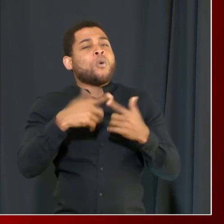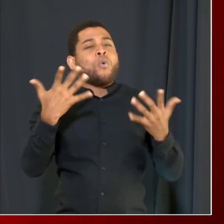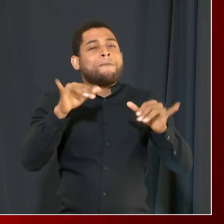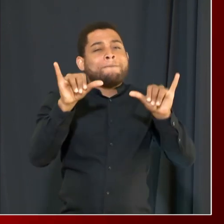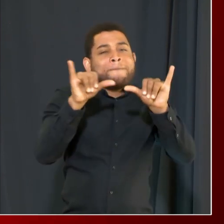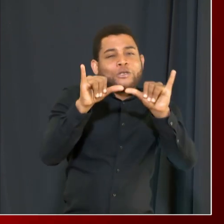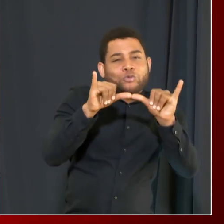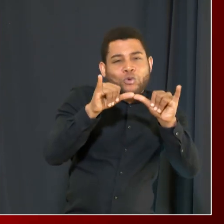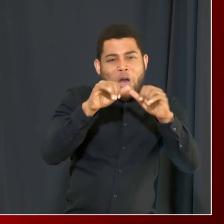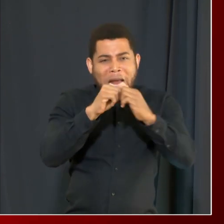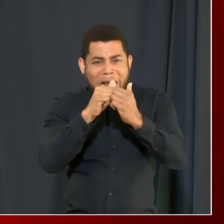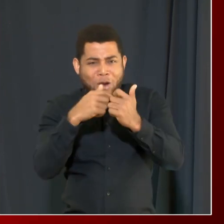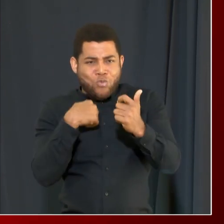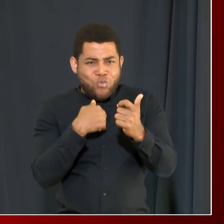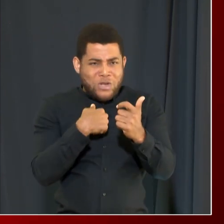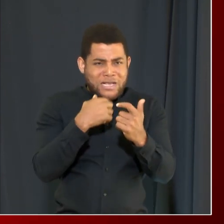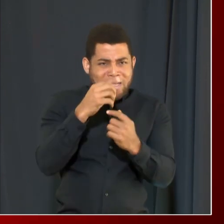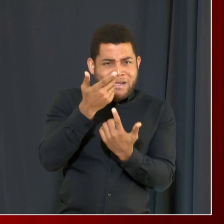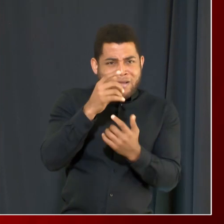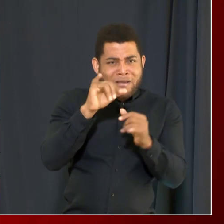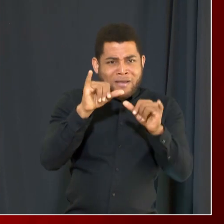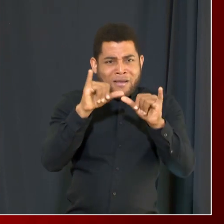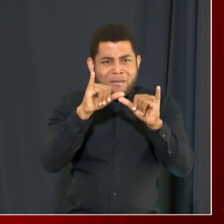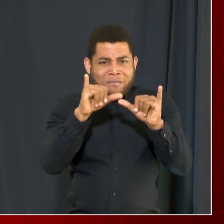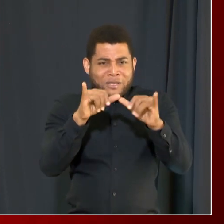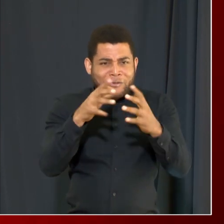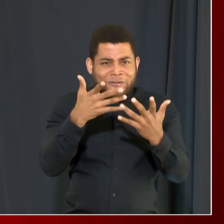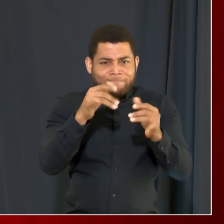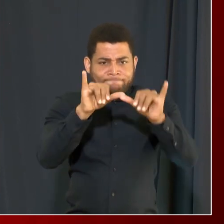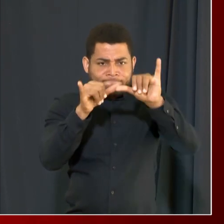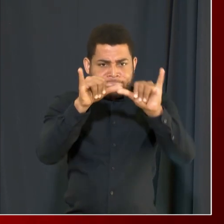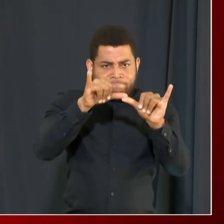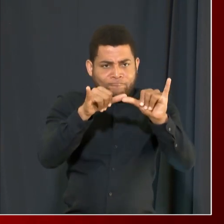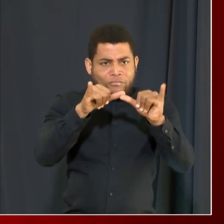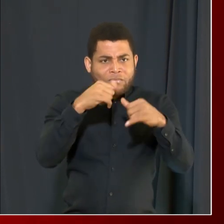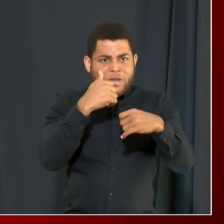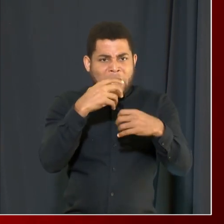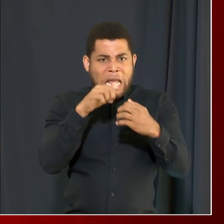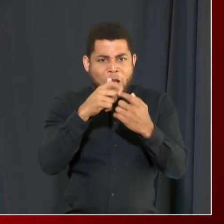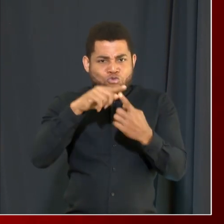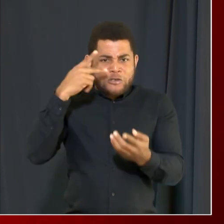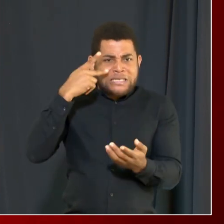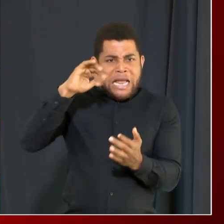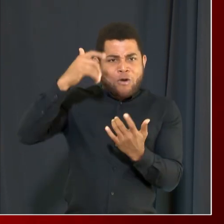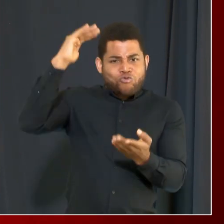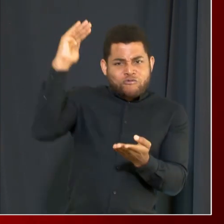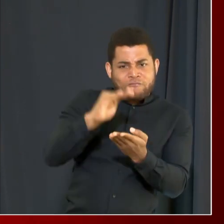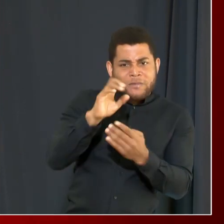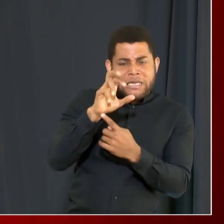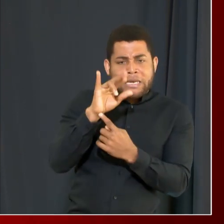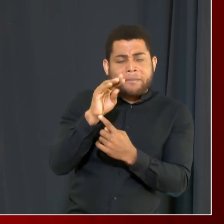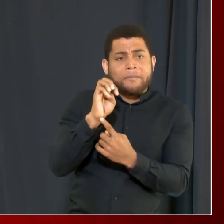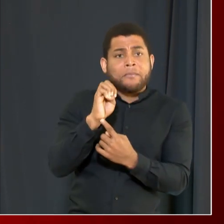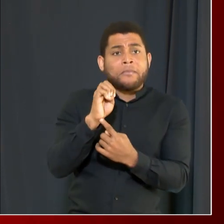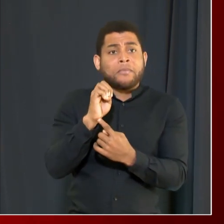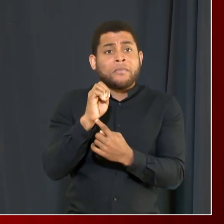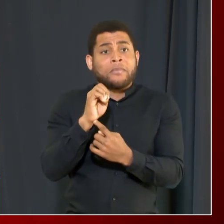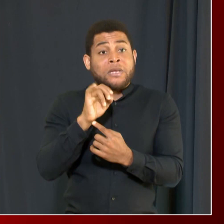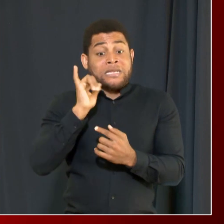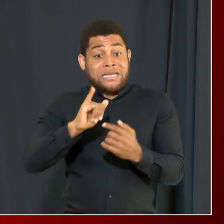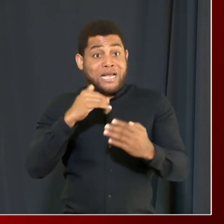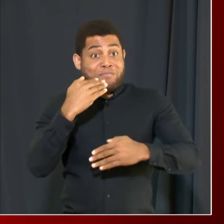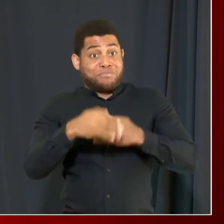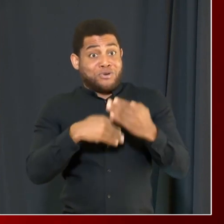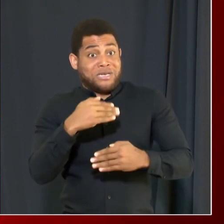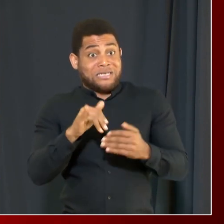and the metrics there. And the process of what you see consolidation, that's really a process that we're looking at across